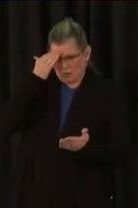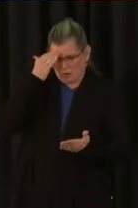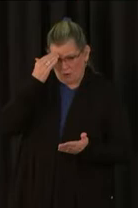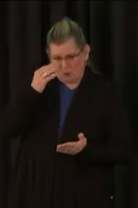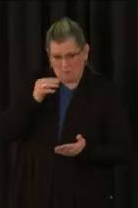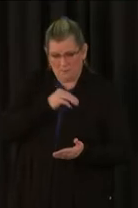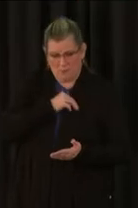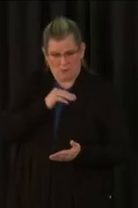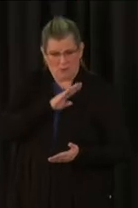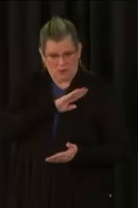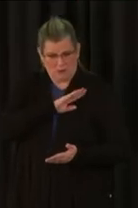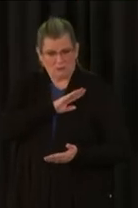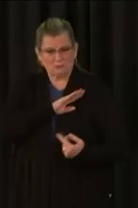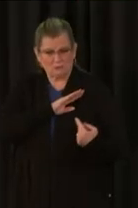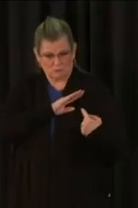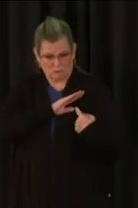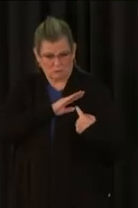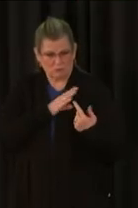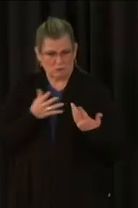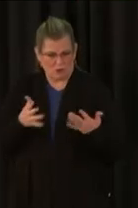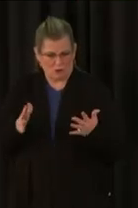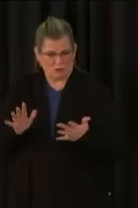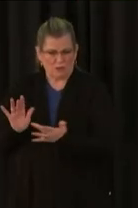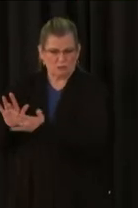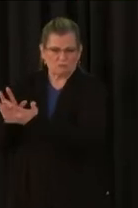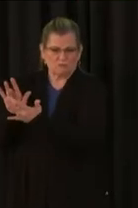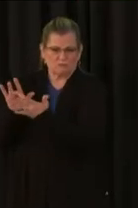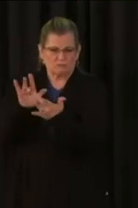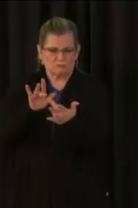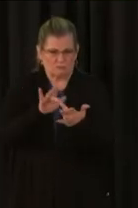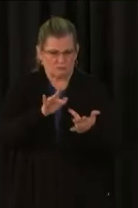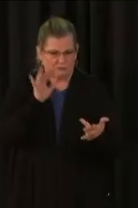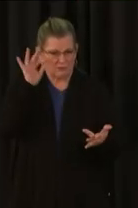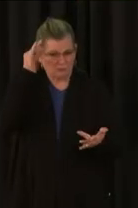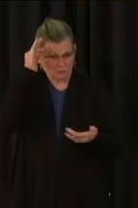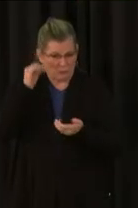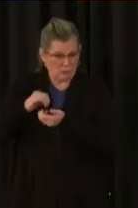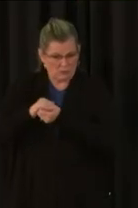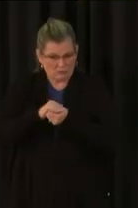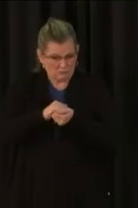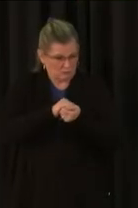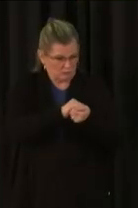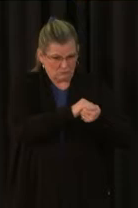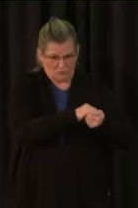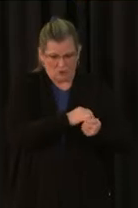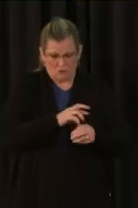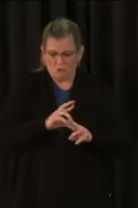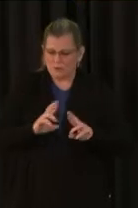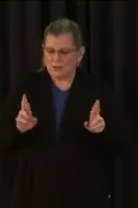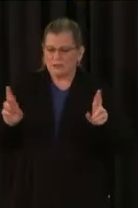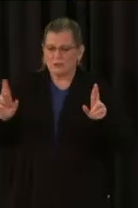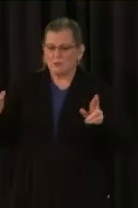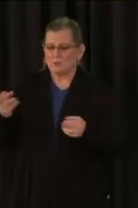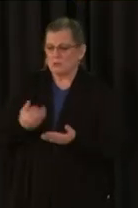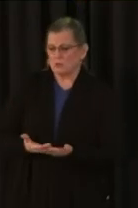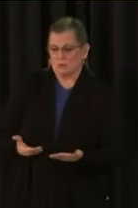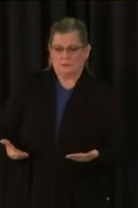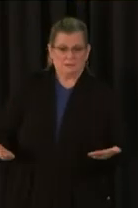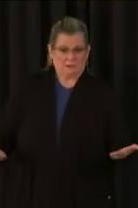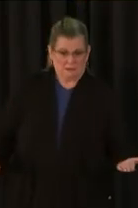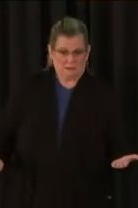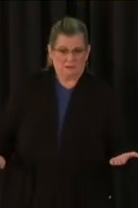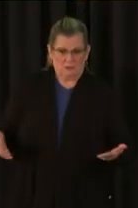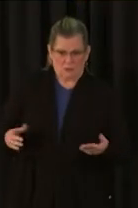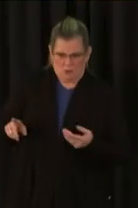Bowser has reached out to federal partners to ensure that we have all the resources that we need in order to protect the District